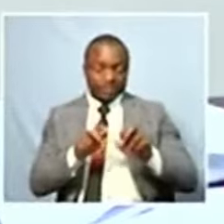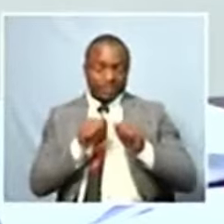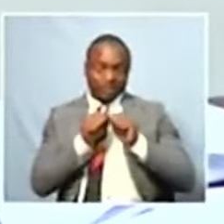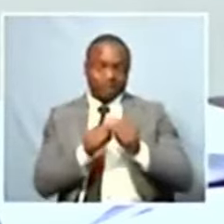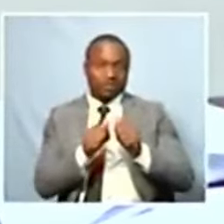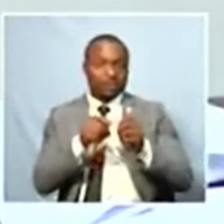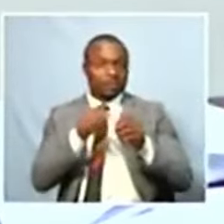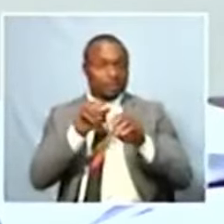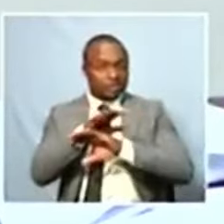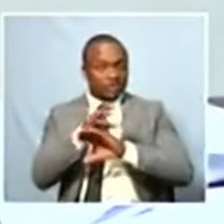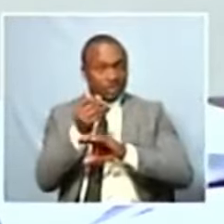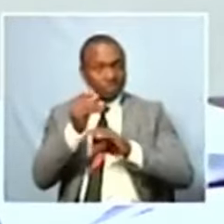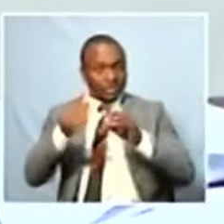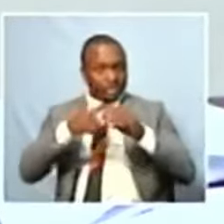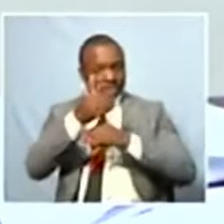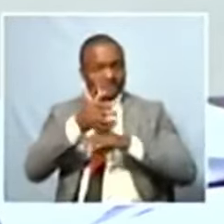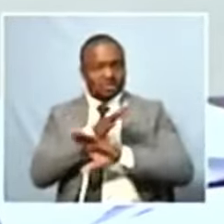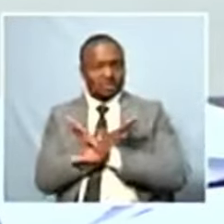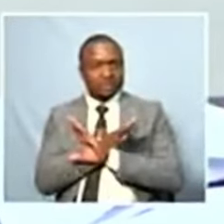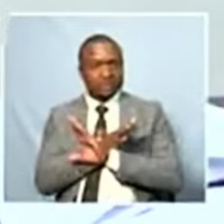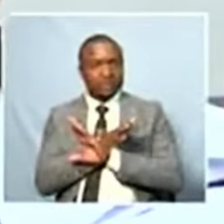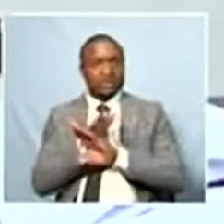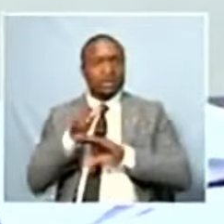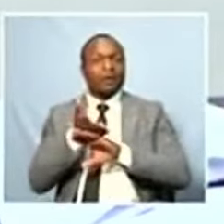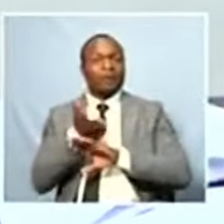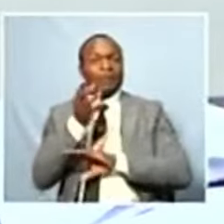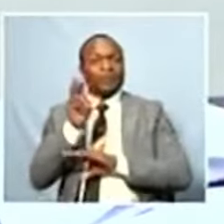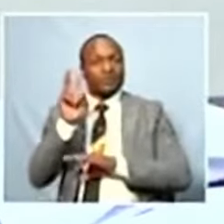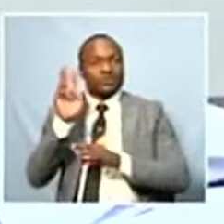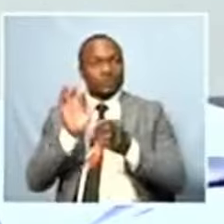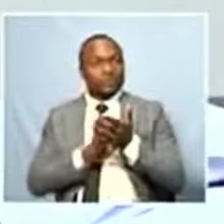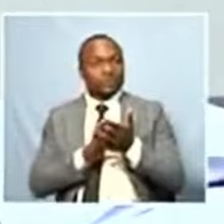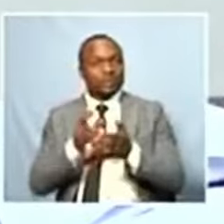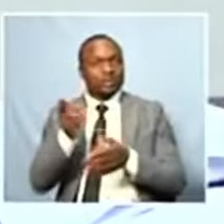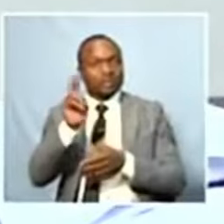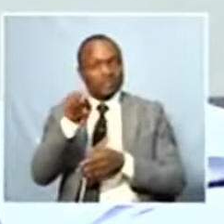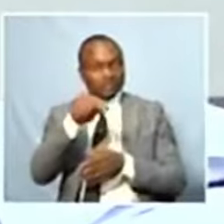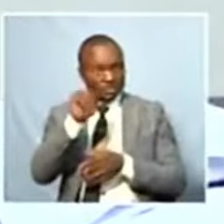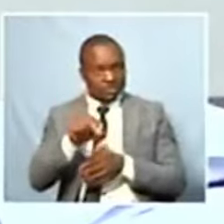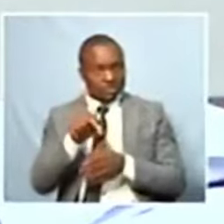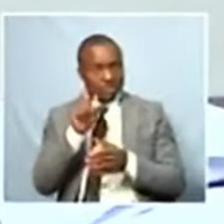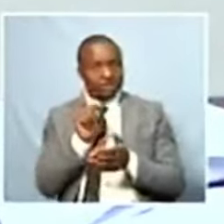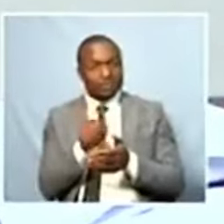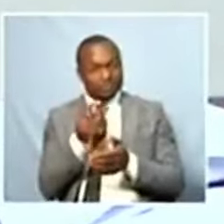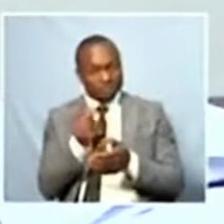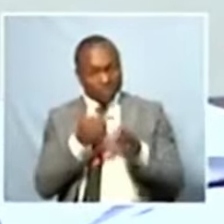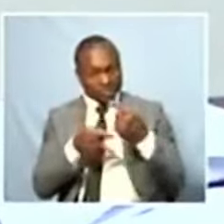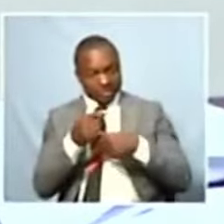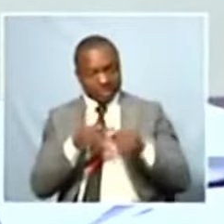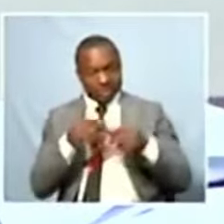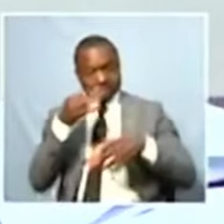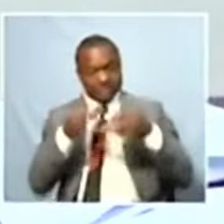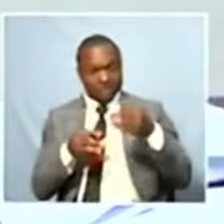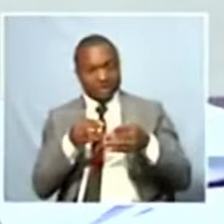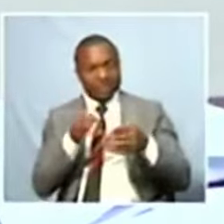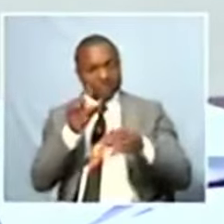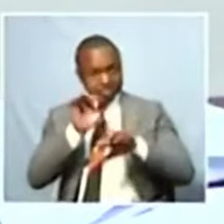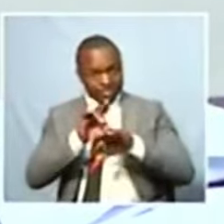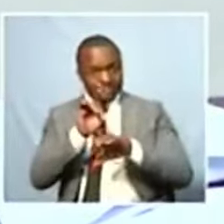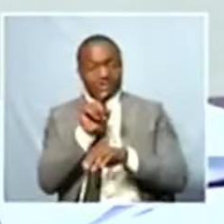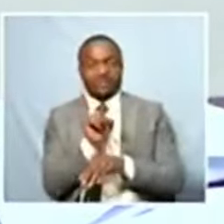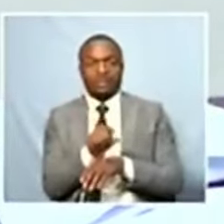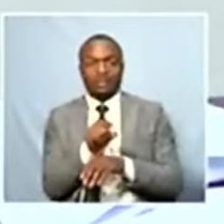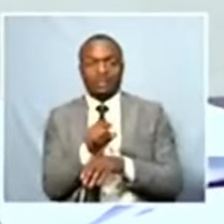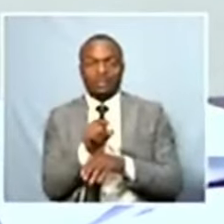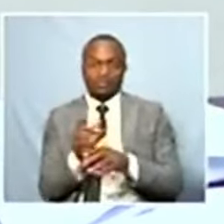outside above $2,000? Is this money coming from a source which is tax compliant? If it ticks the boxes, well and good,